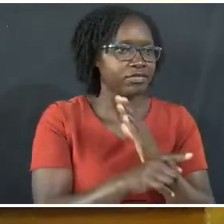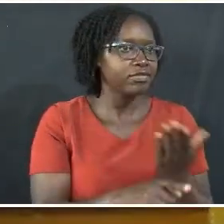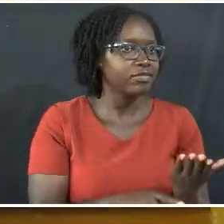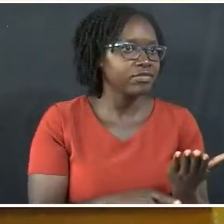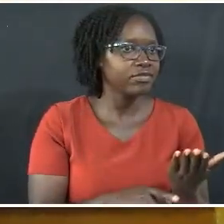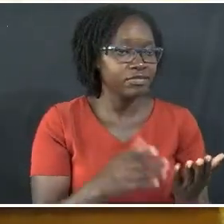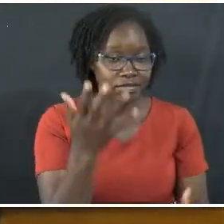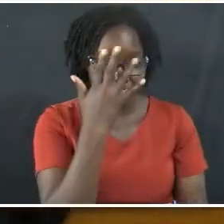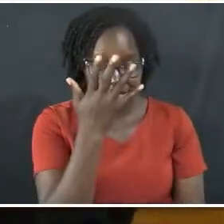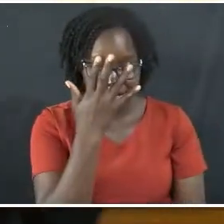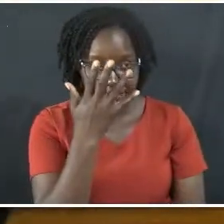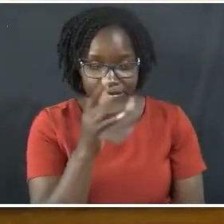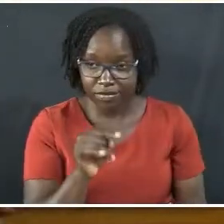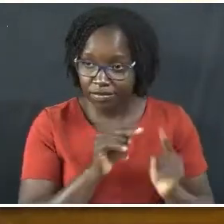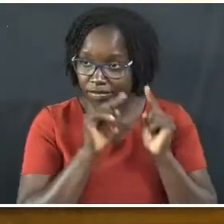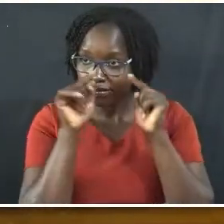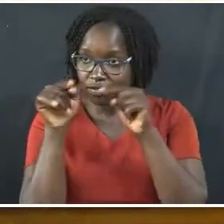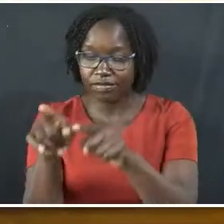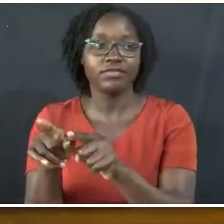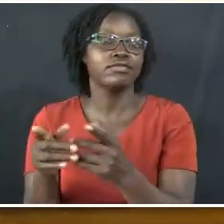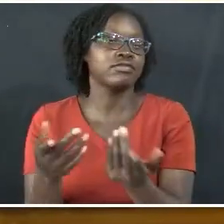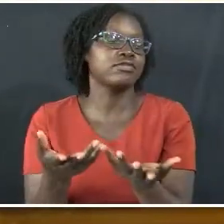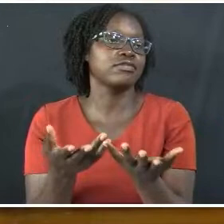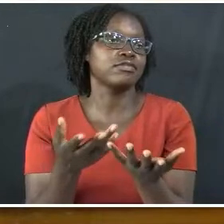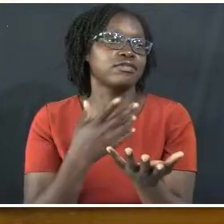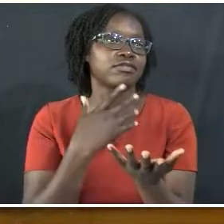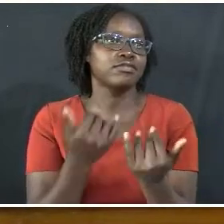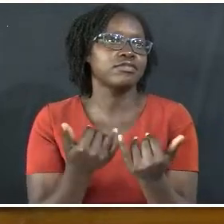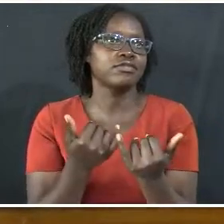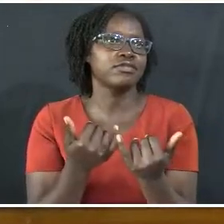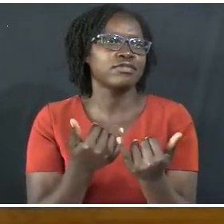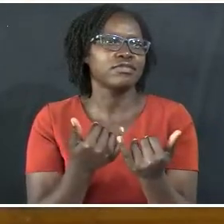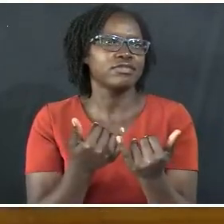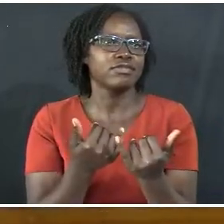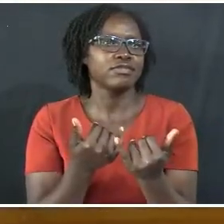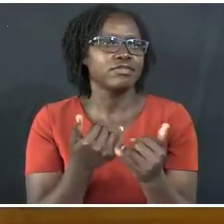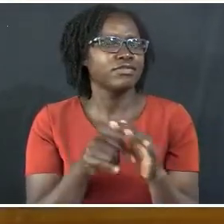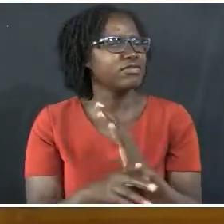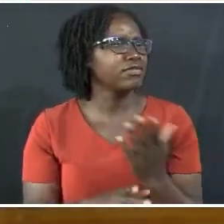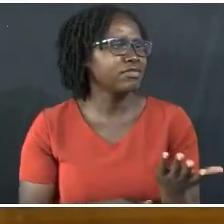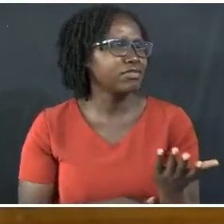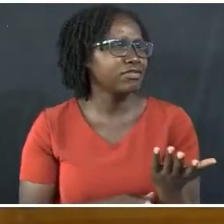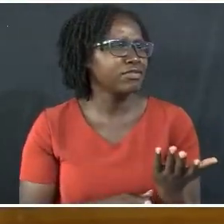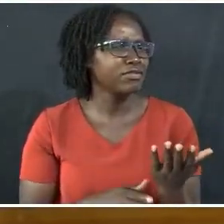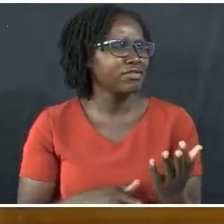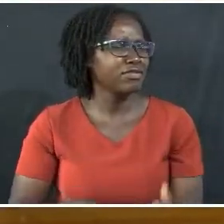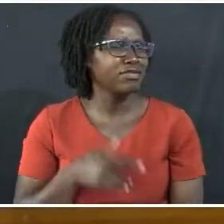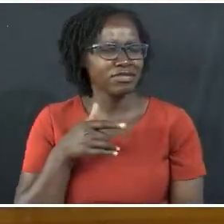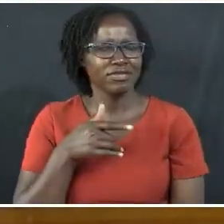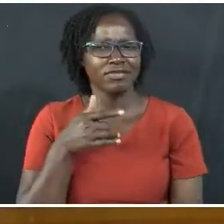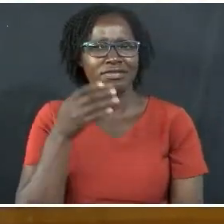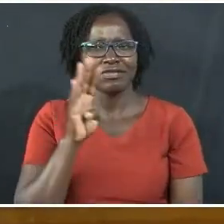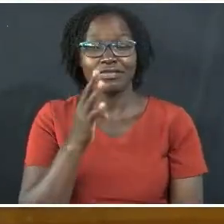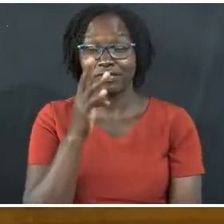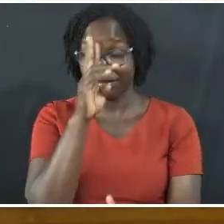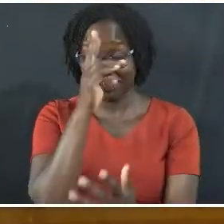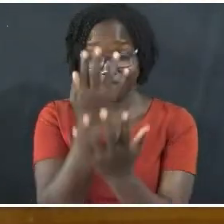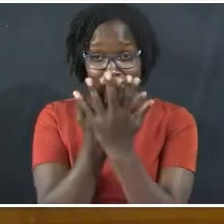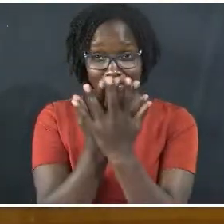I am ashamed to come out. So now you also taste how it feels to be in police